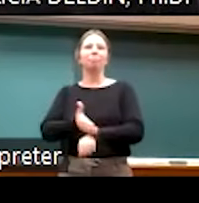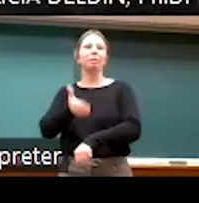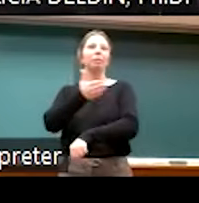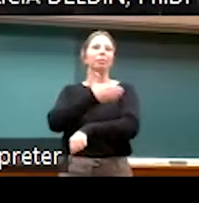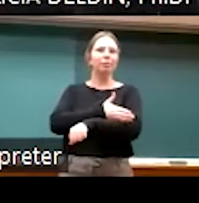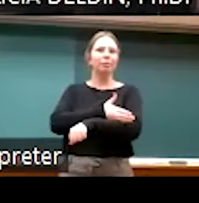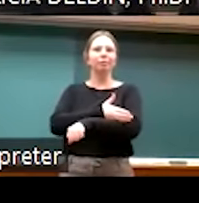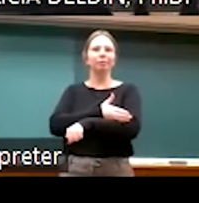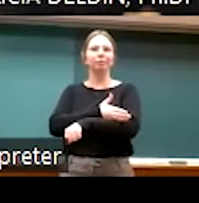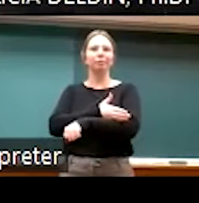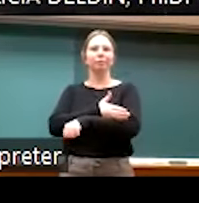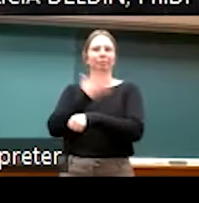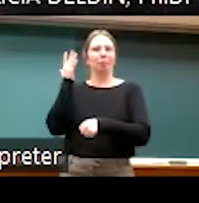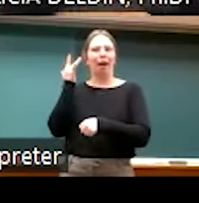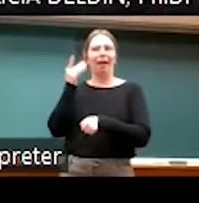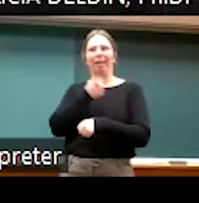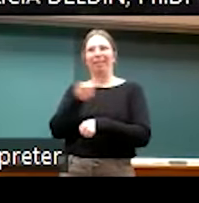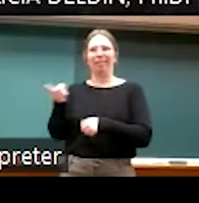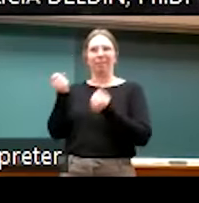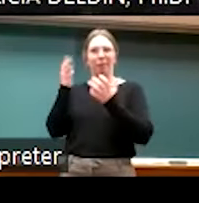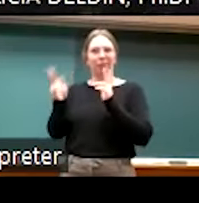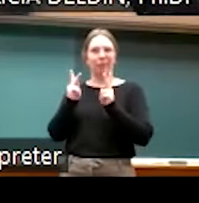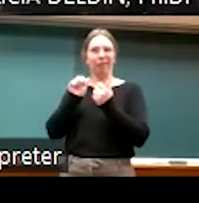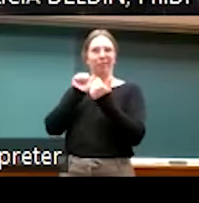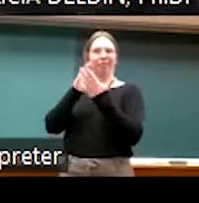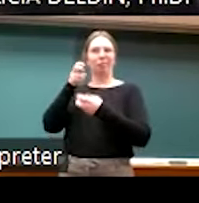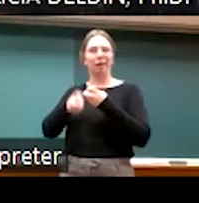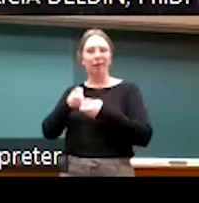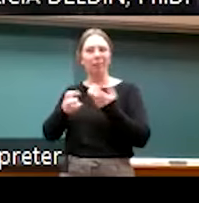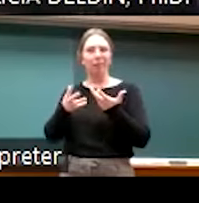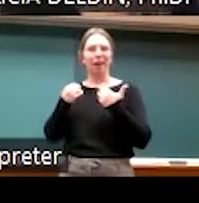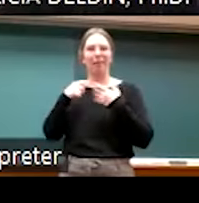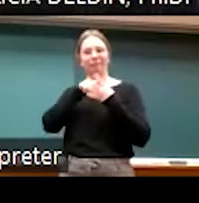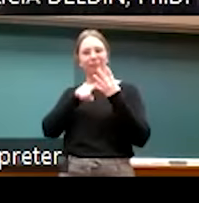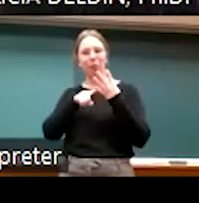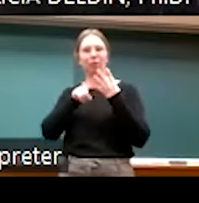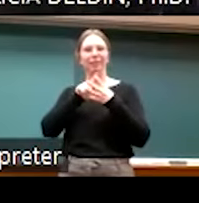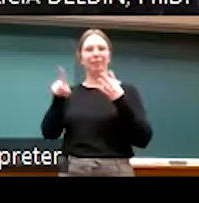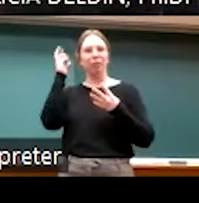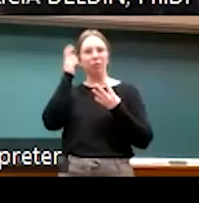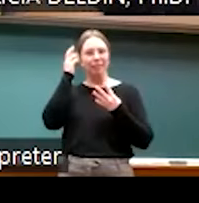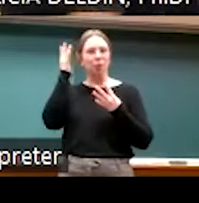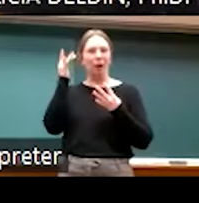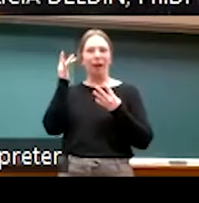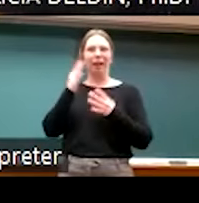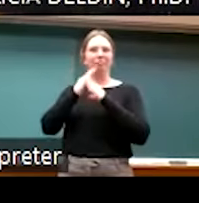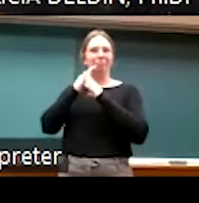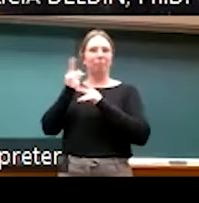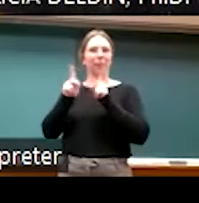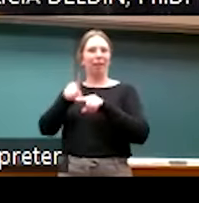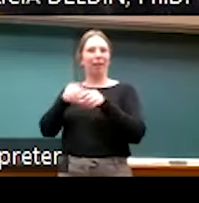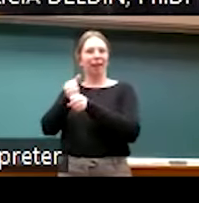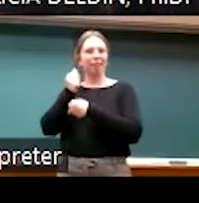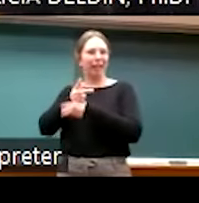amazingly overwhelming problem that has these four different things that need to be solved, the four